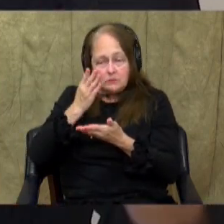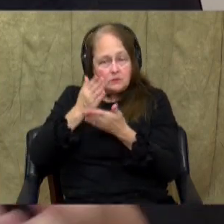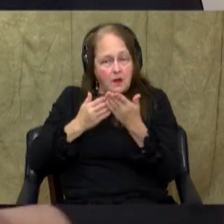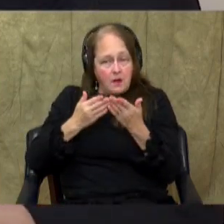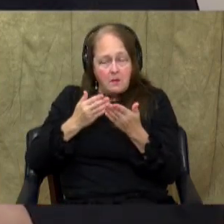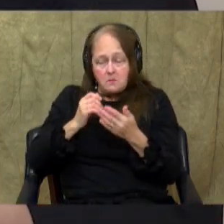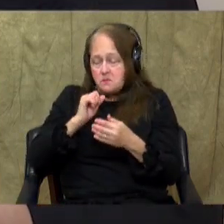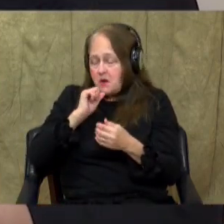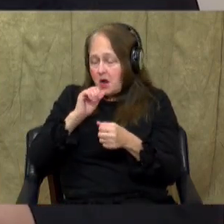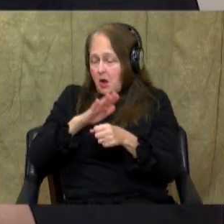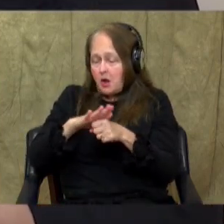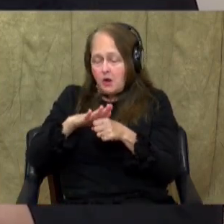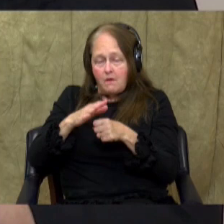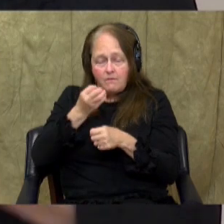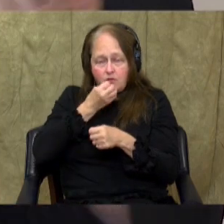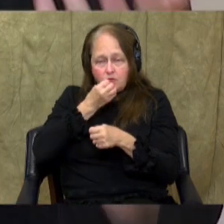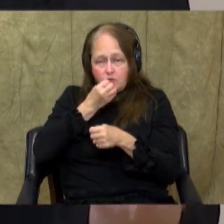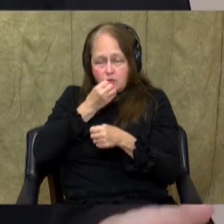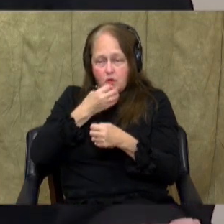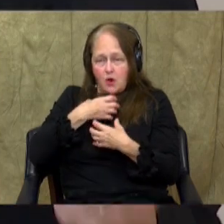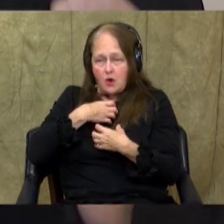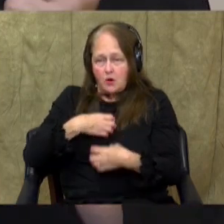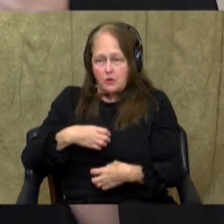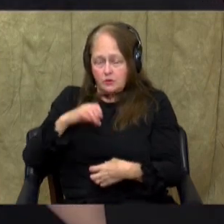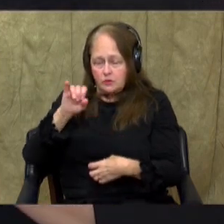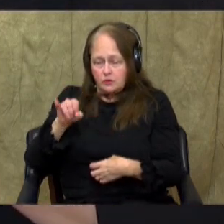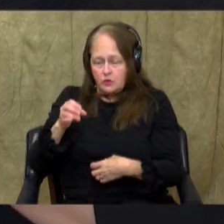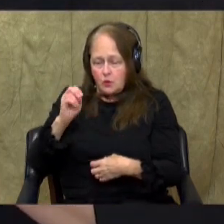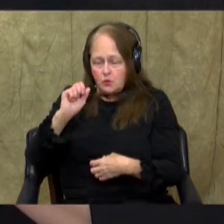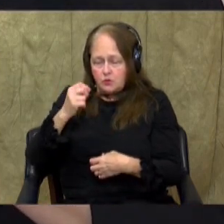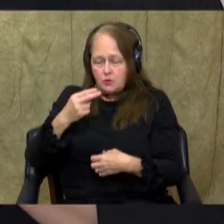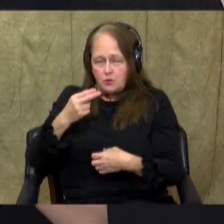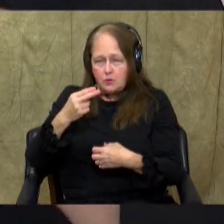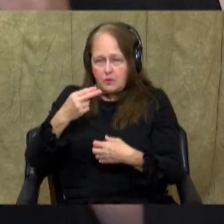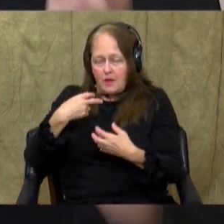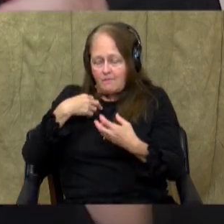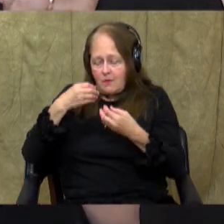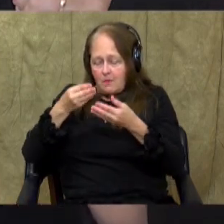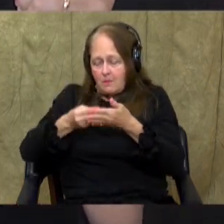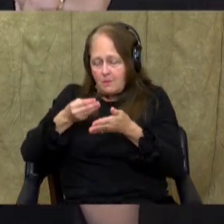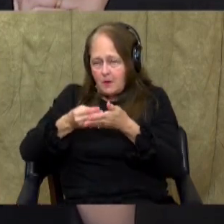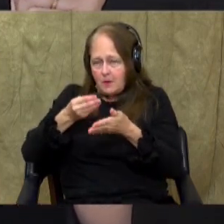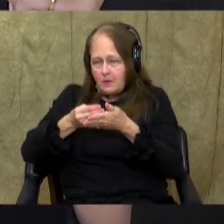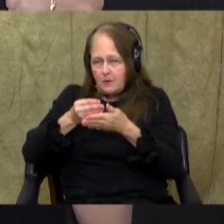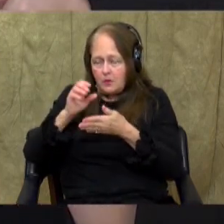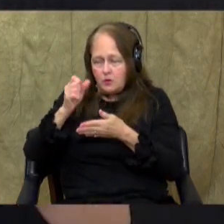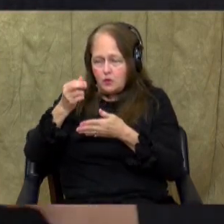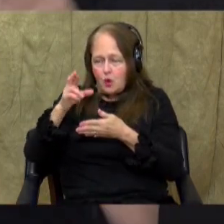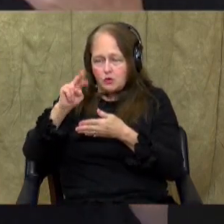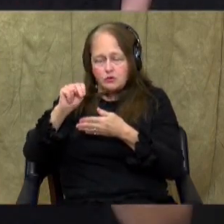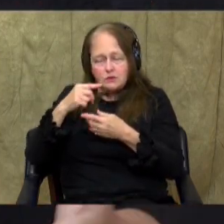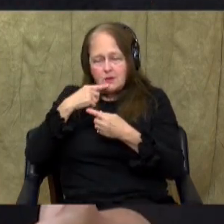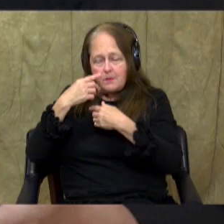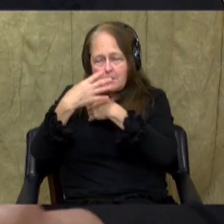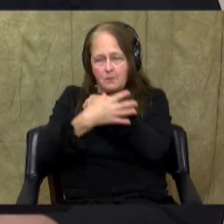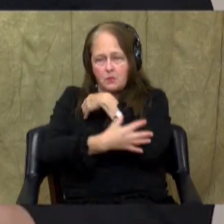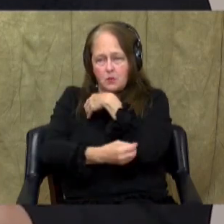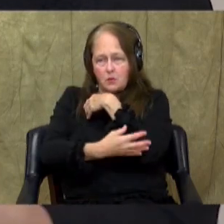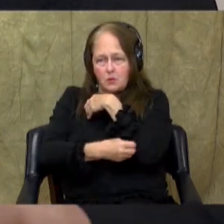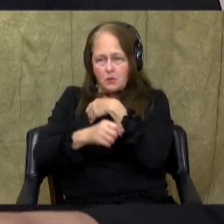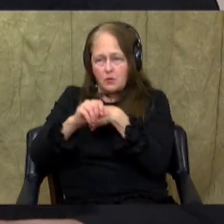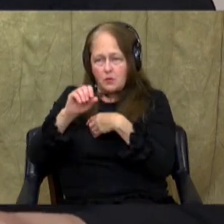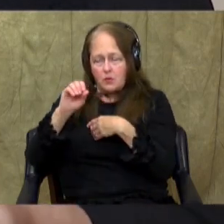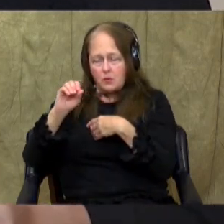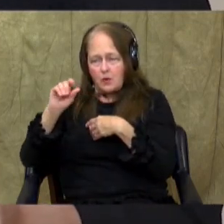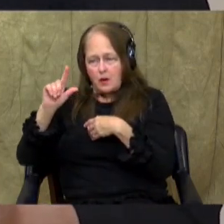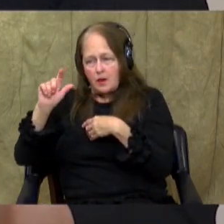and widespread hunger in some places. Josiah mentioned struggling economies. Carson mentioned poverty. Olivia mentioned, though,